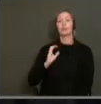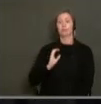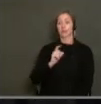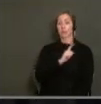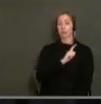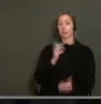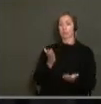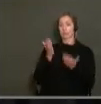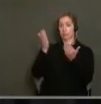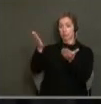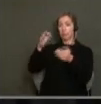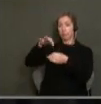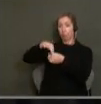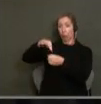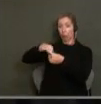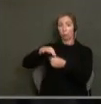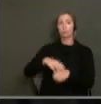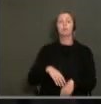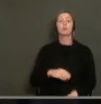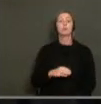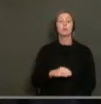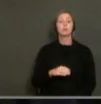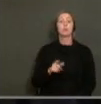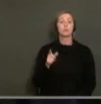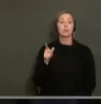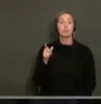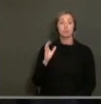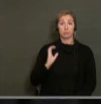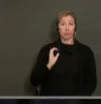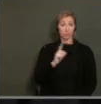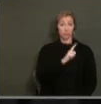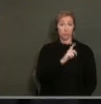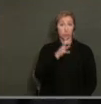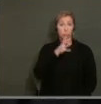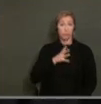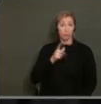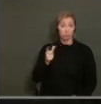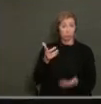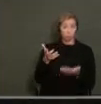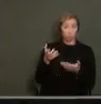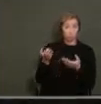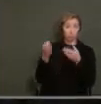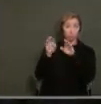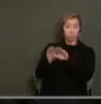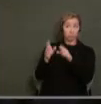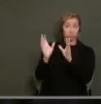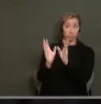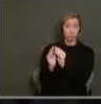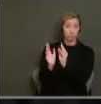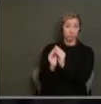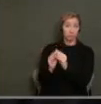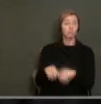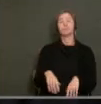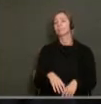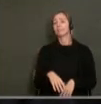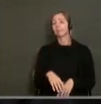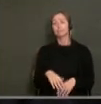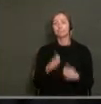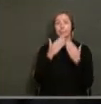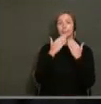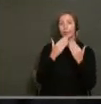vote. And I see Councilwoman, and anything you would like to say to close the session? Thank you very